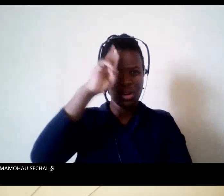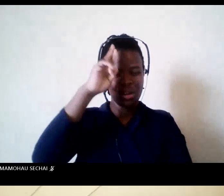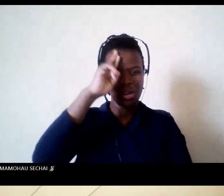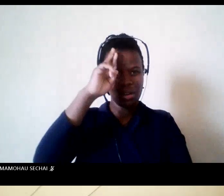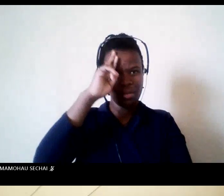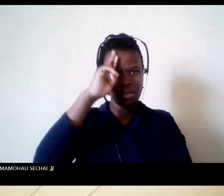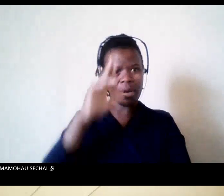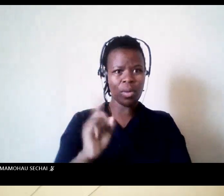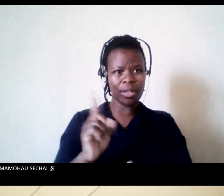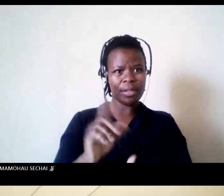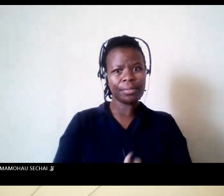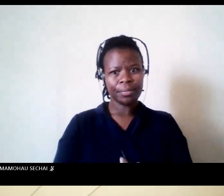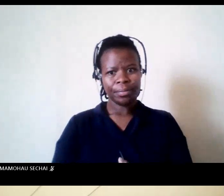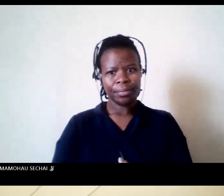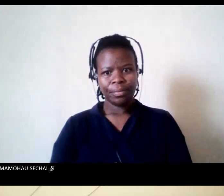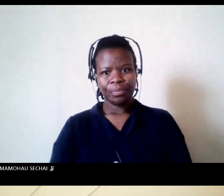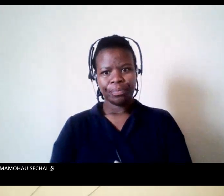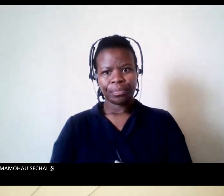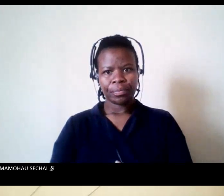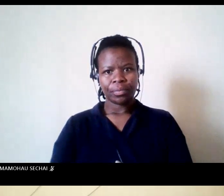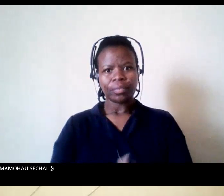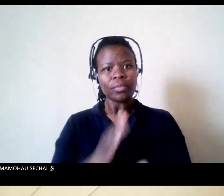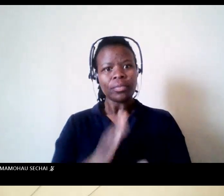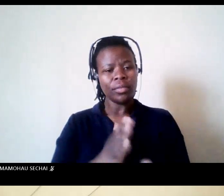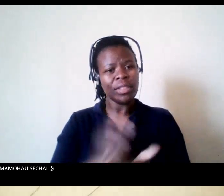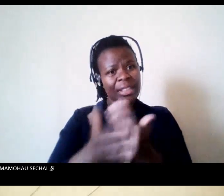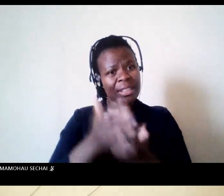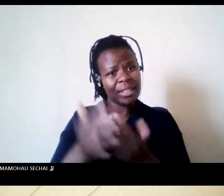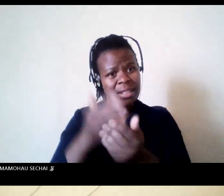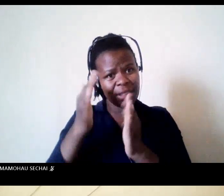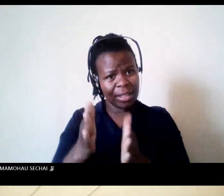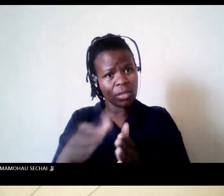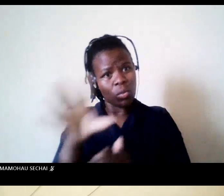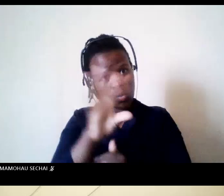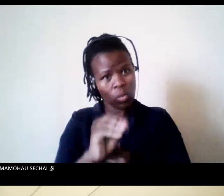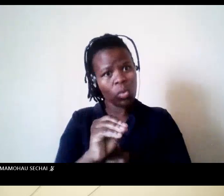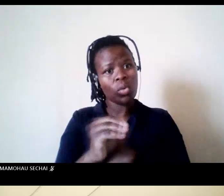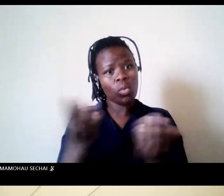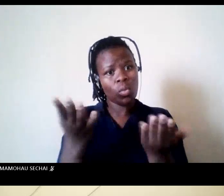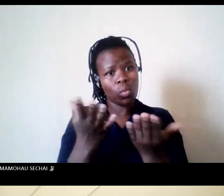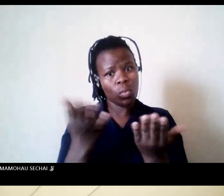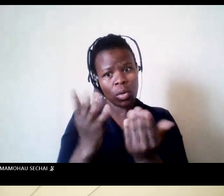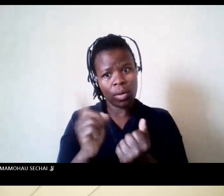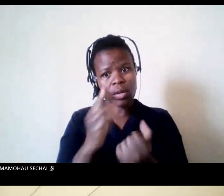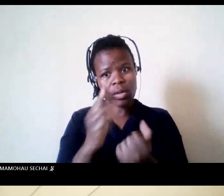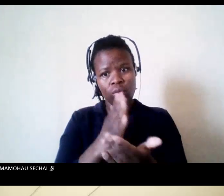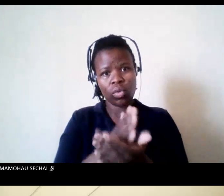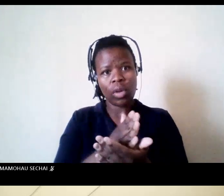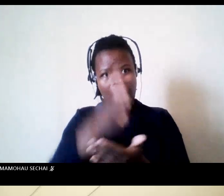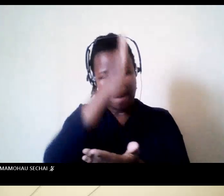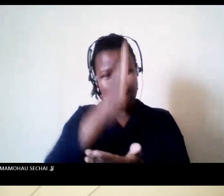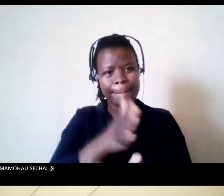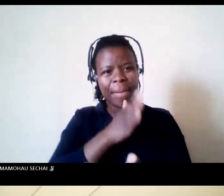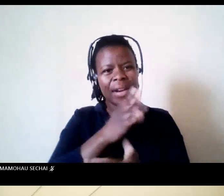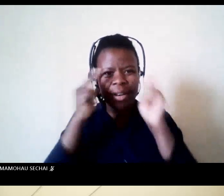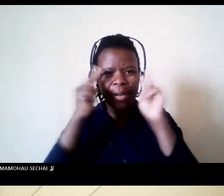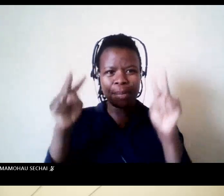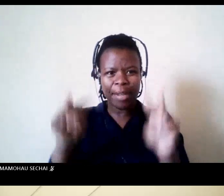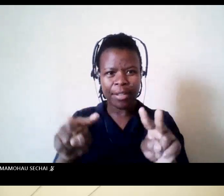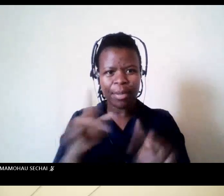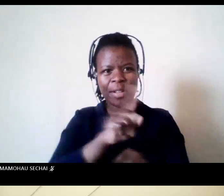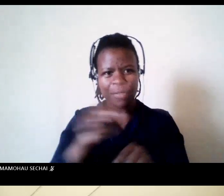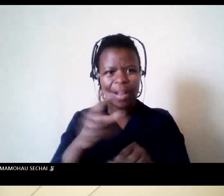at the carers at all per se in a parent perspective, but my study was during COVID,